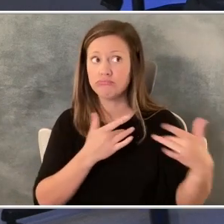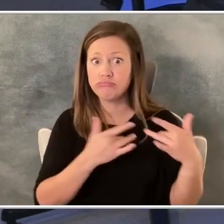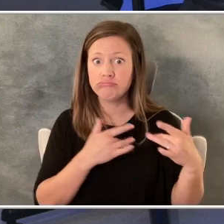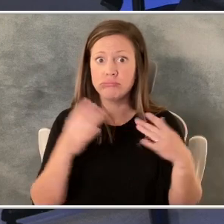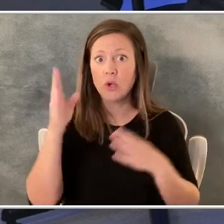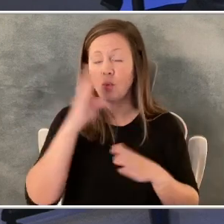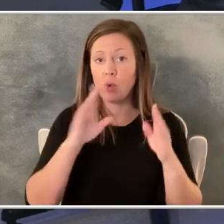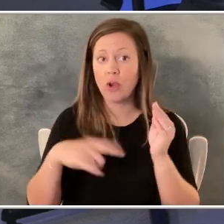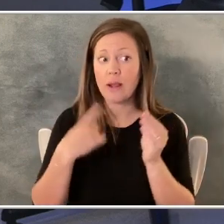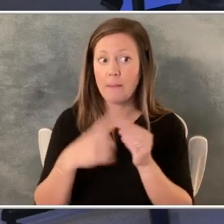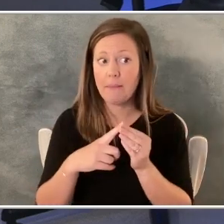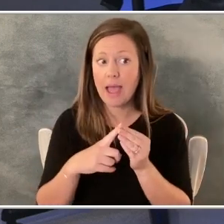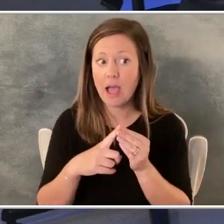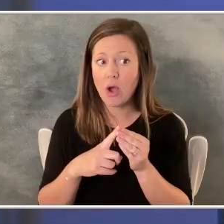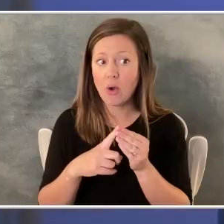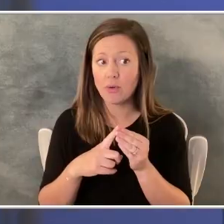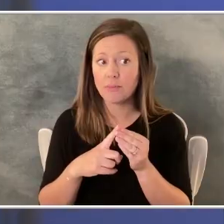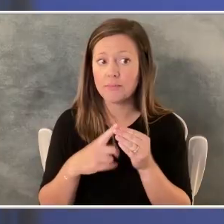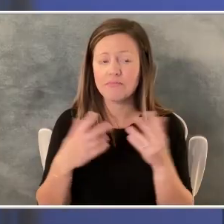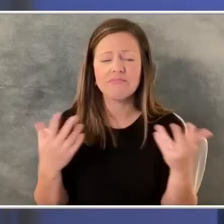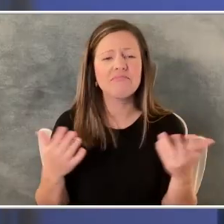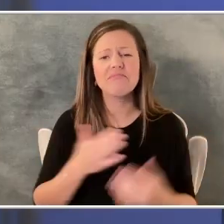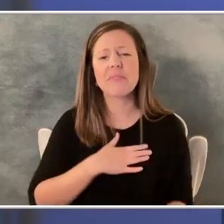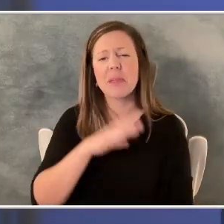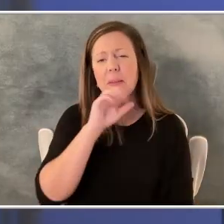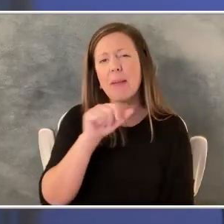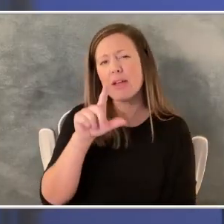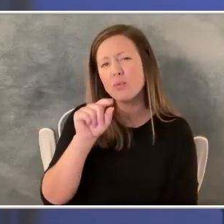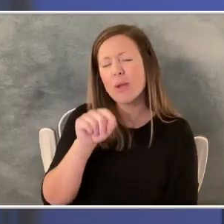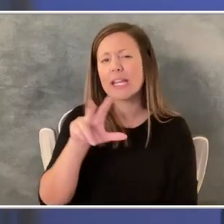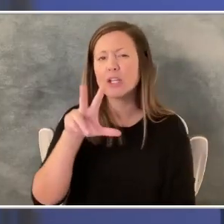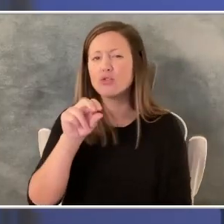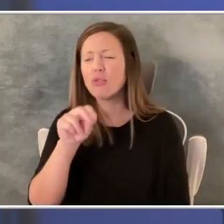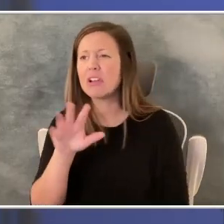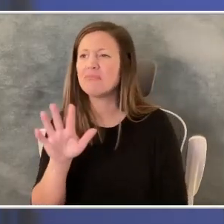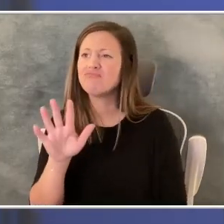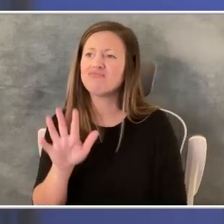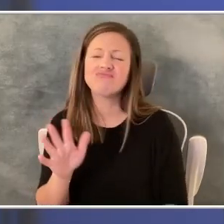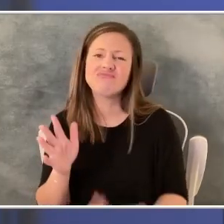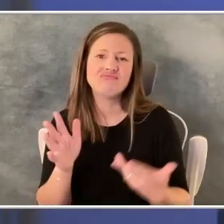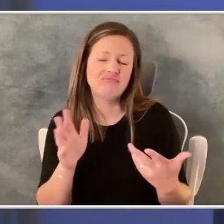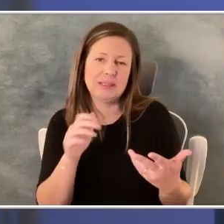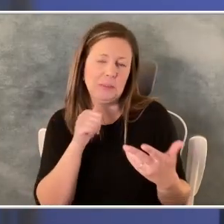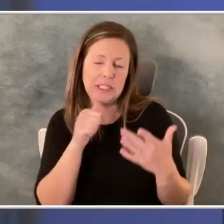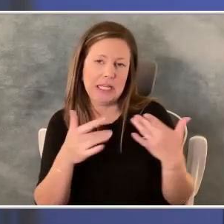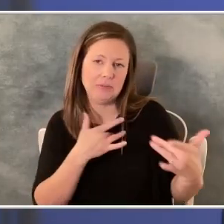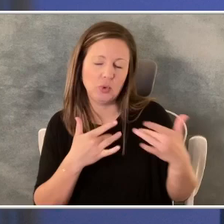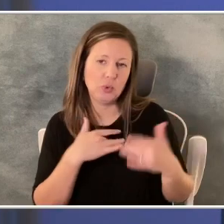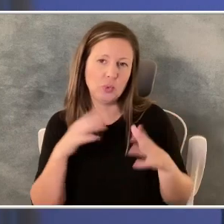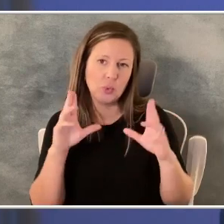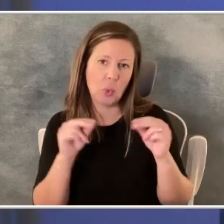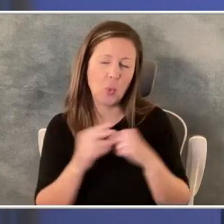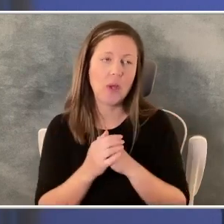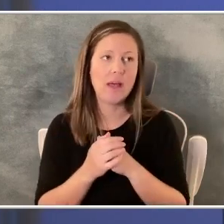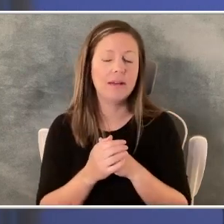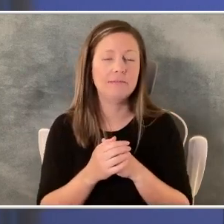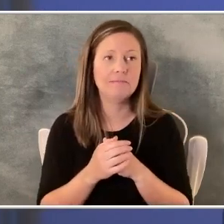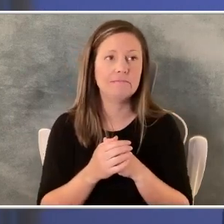lingering health consequences? In my 20s and 30s, I didn't really worry about it, and mostly because I